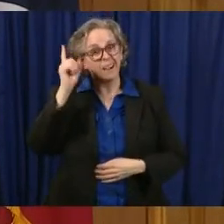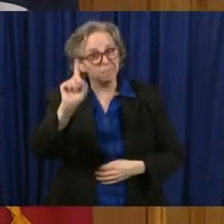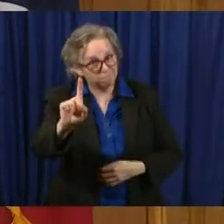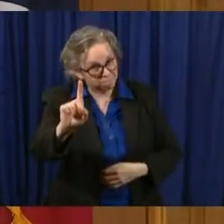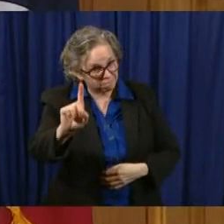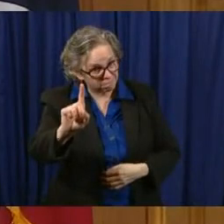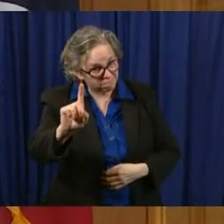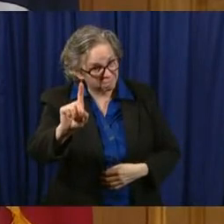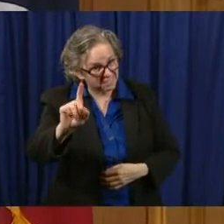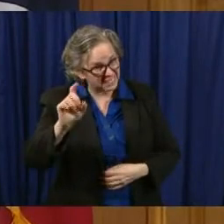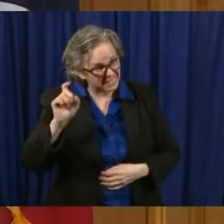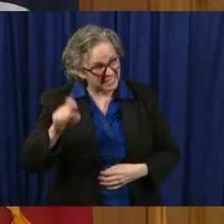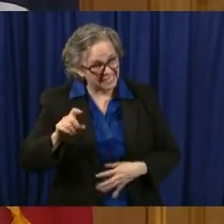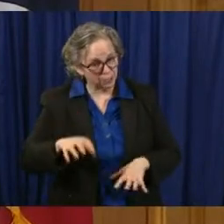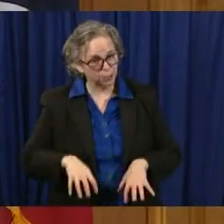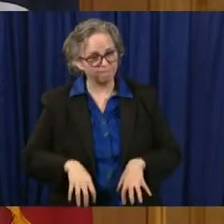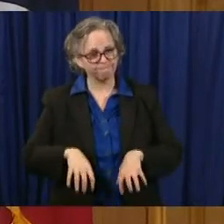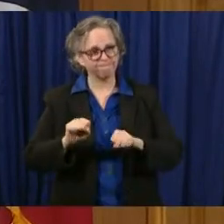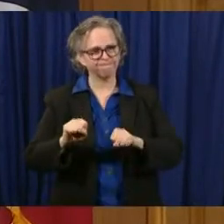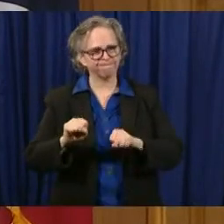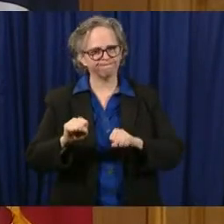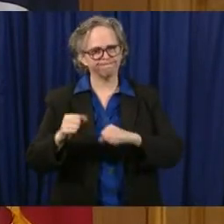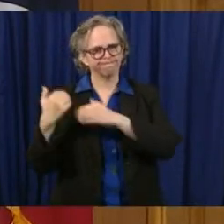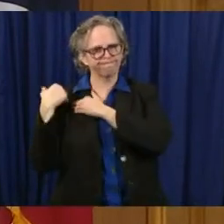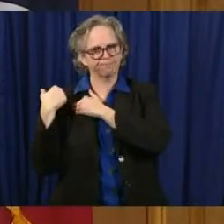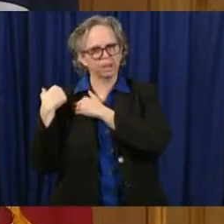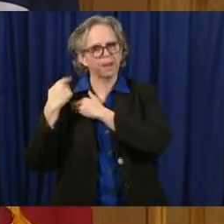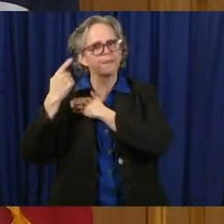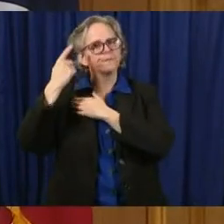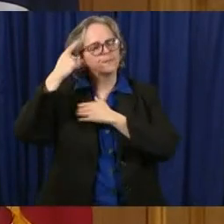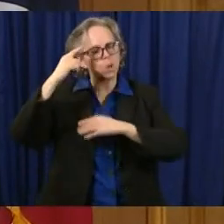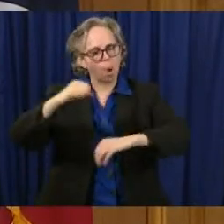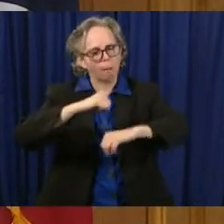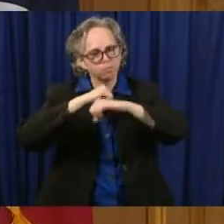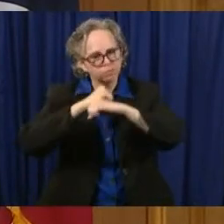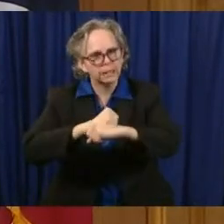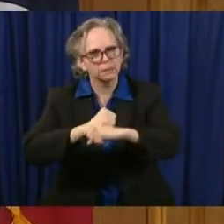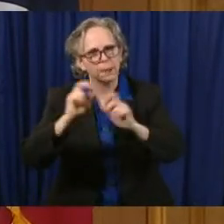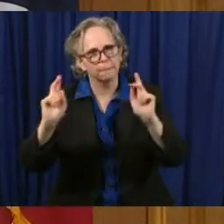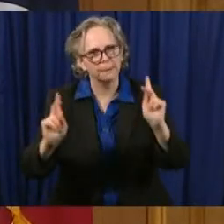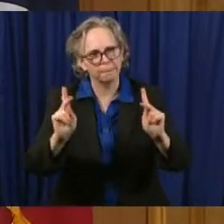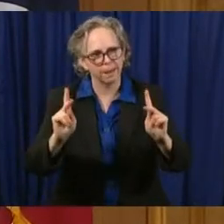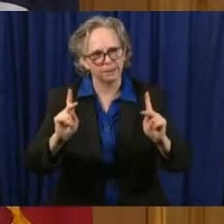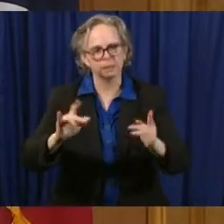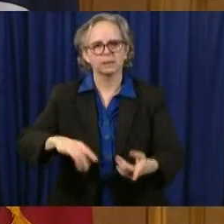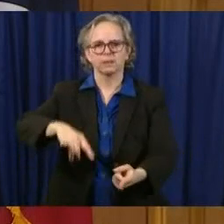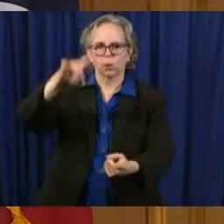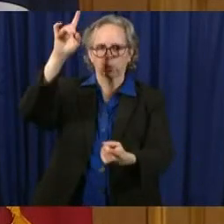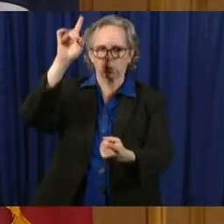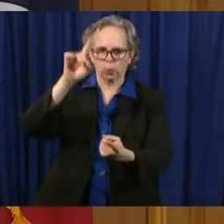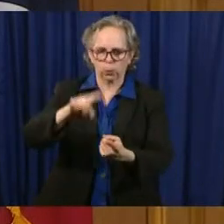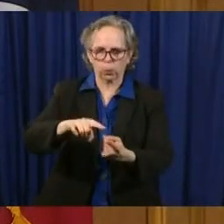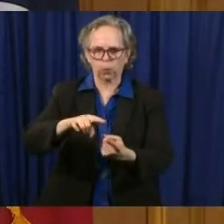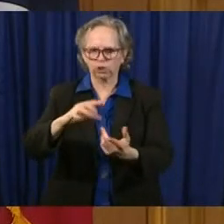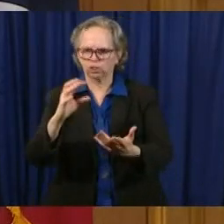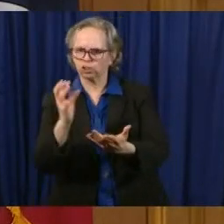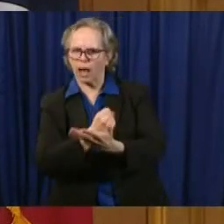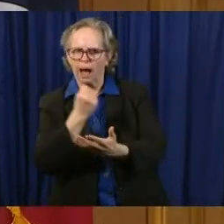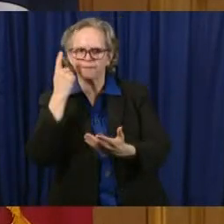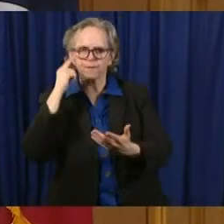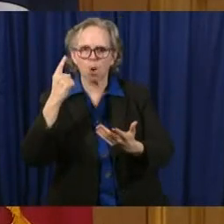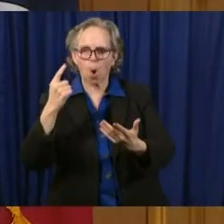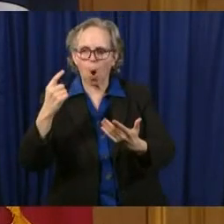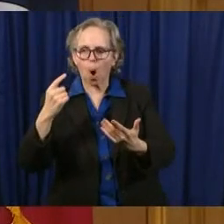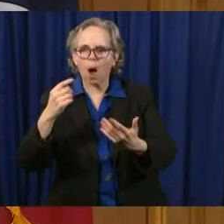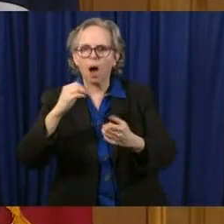people. We need to do this in a way that lessens the chance of a new spike coming up. We need to do